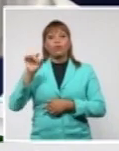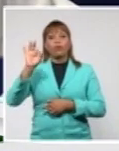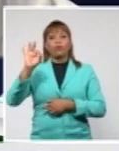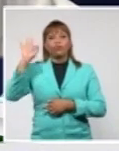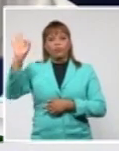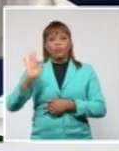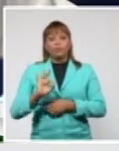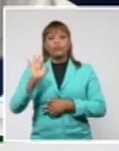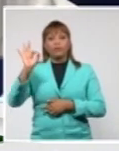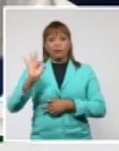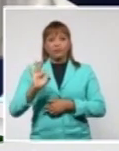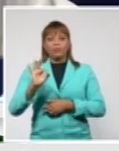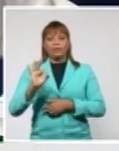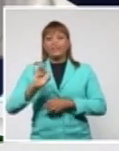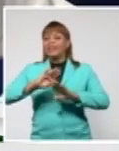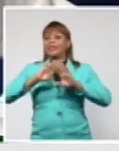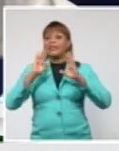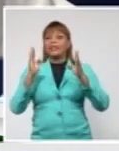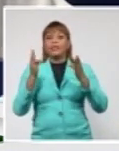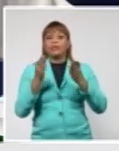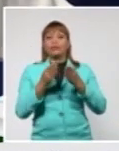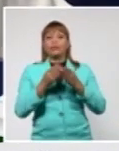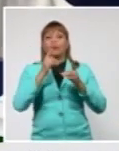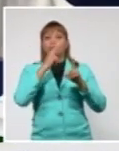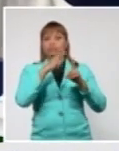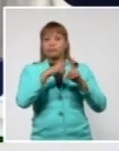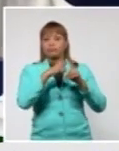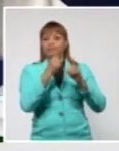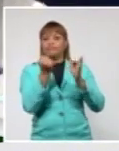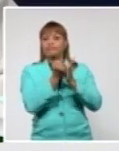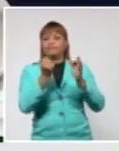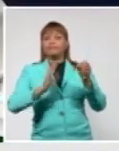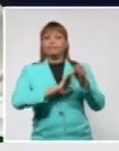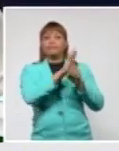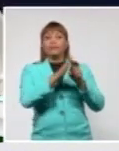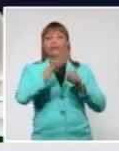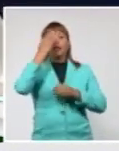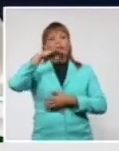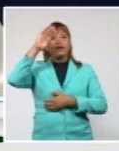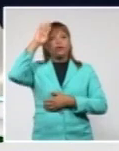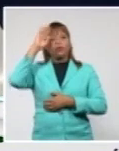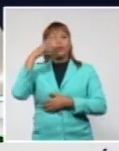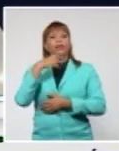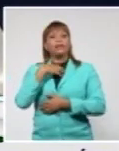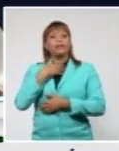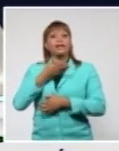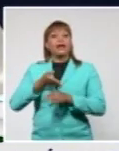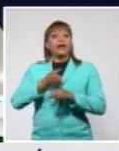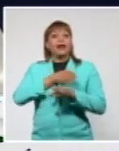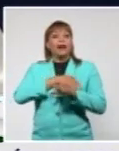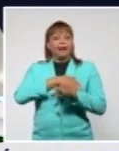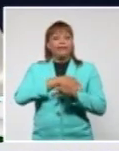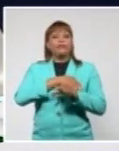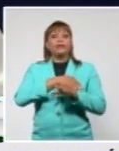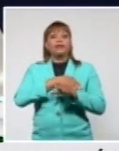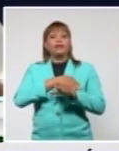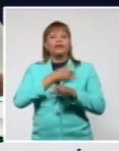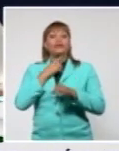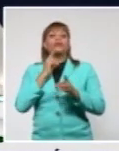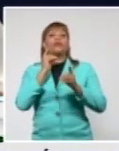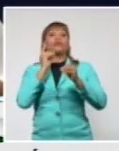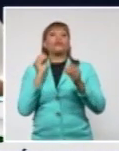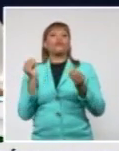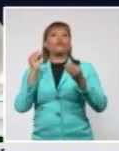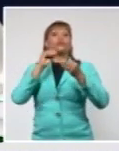19, or 63.3% of the 30 cases diagnosed yesterday were asymptomatic at the time